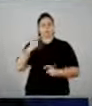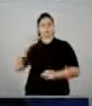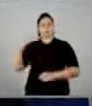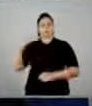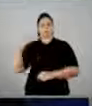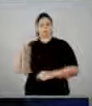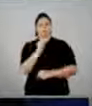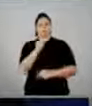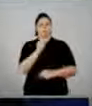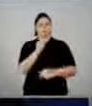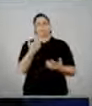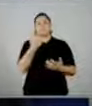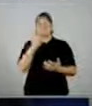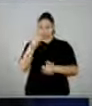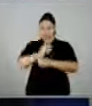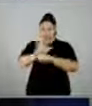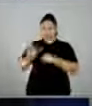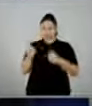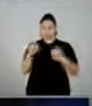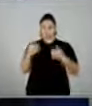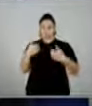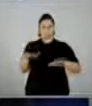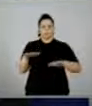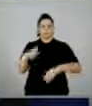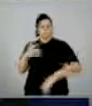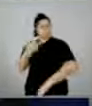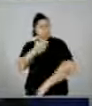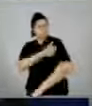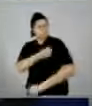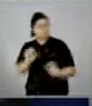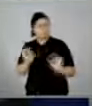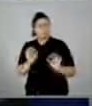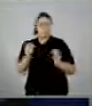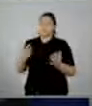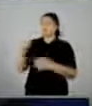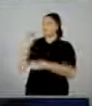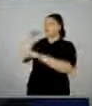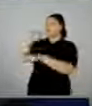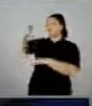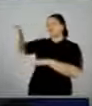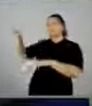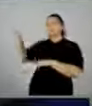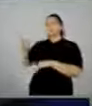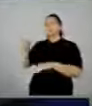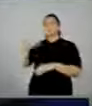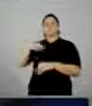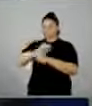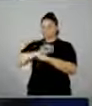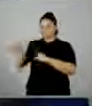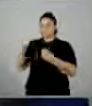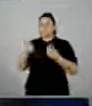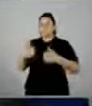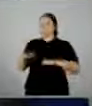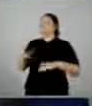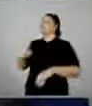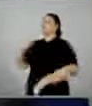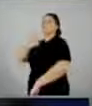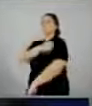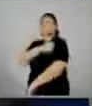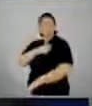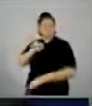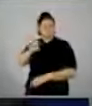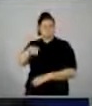small. But a number of other countries are vaccinating people who have had coronavirus. There's no adverse event. In fact, what they're